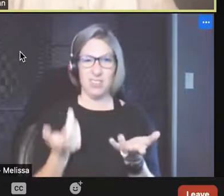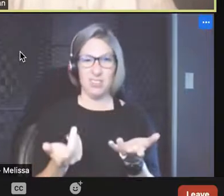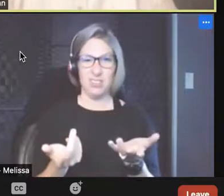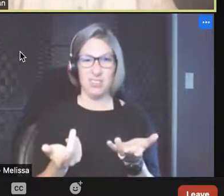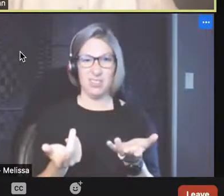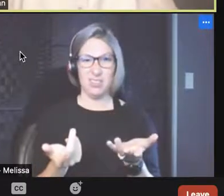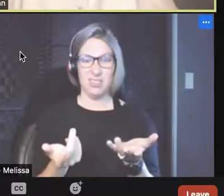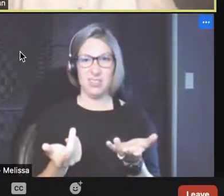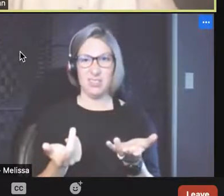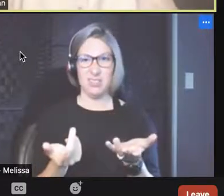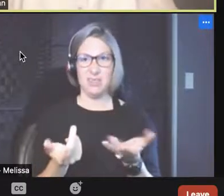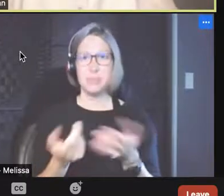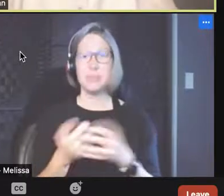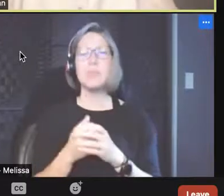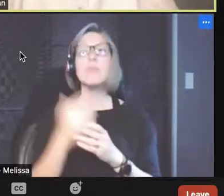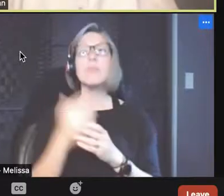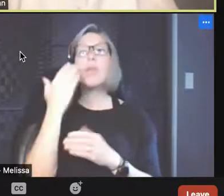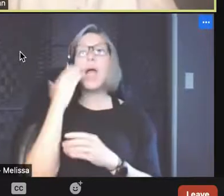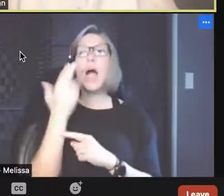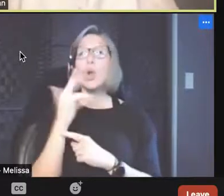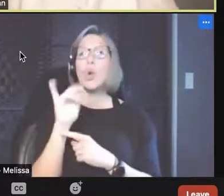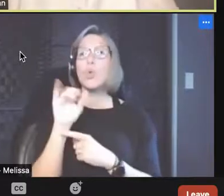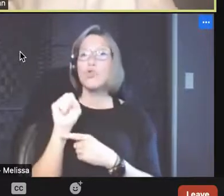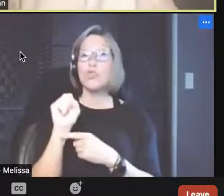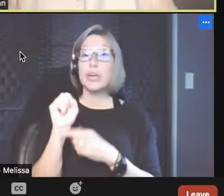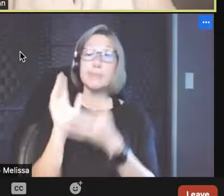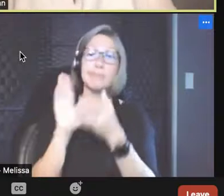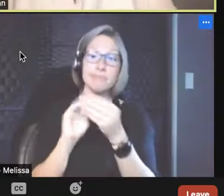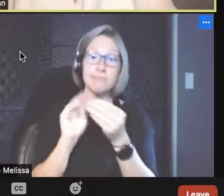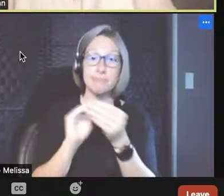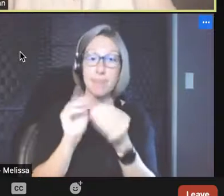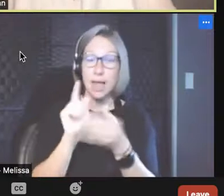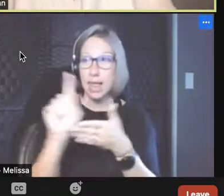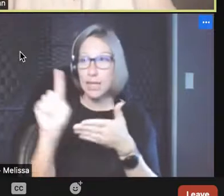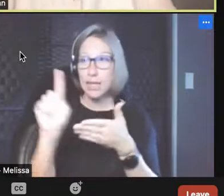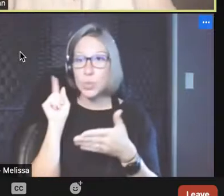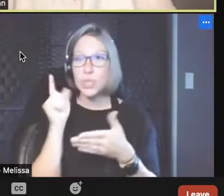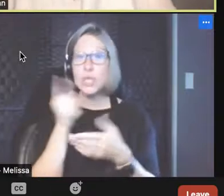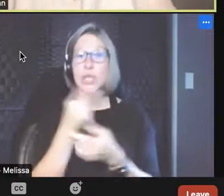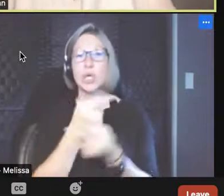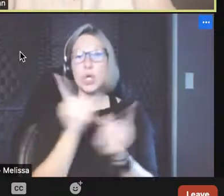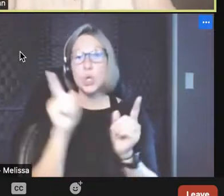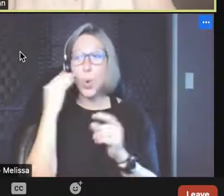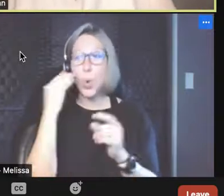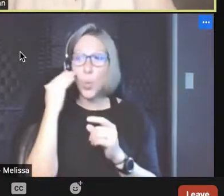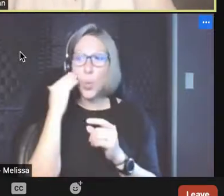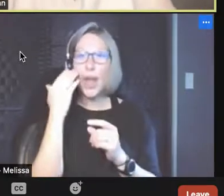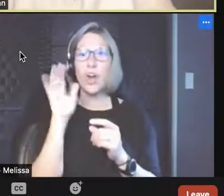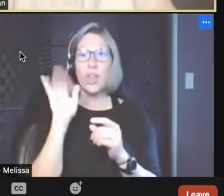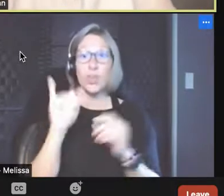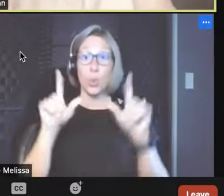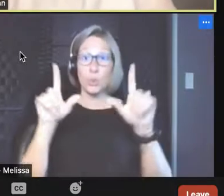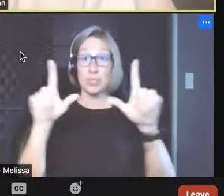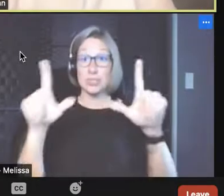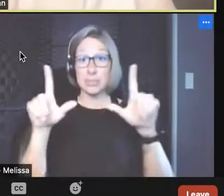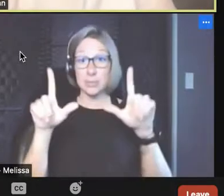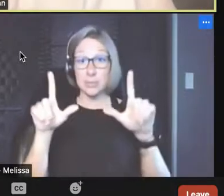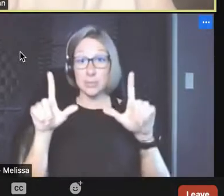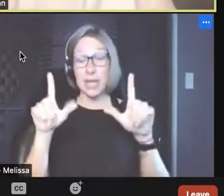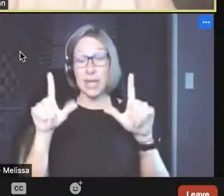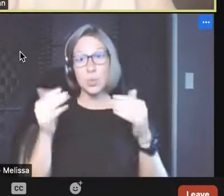that that Chris talked last week, and you're all aware of the fact that these displays matter. Looking